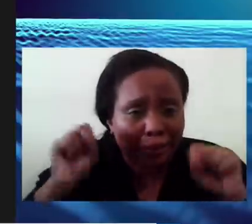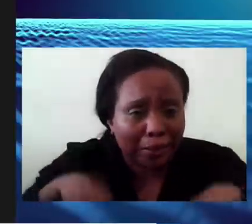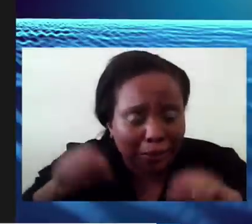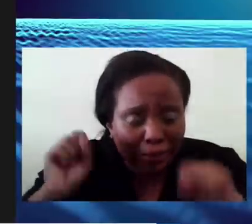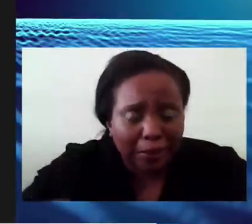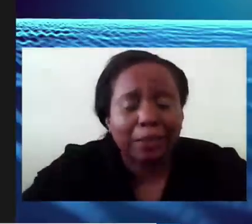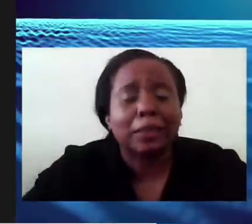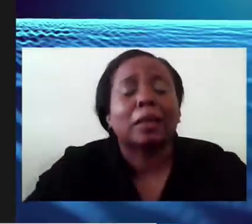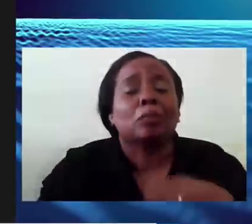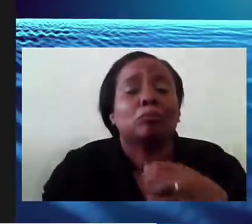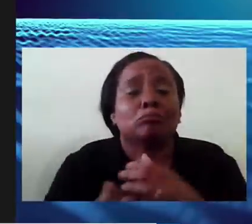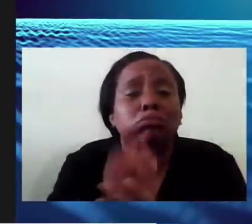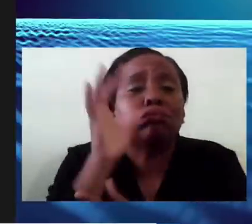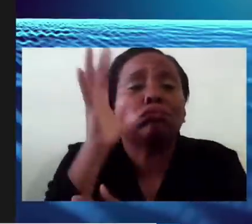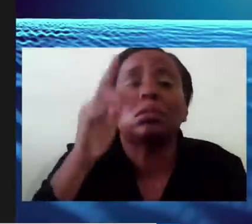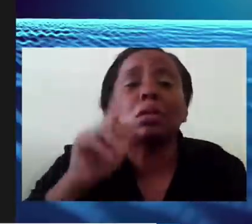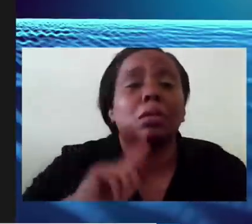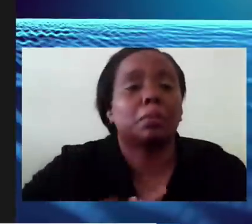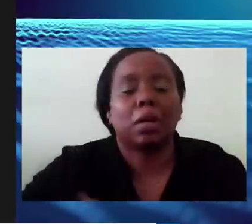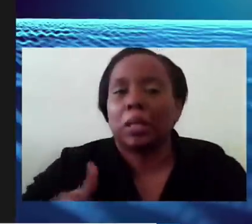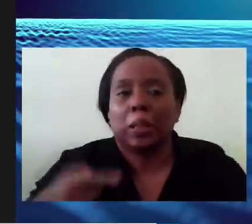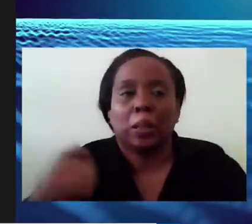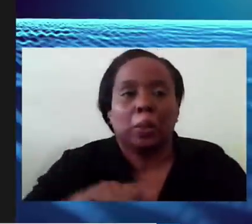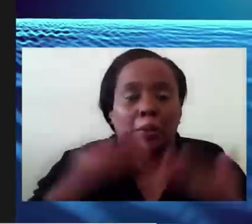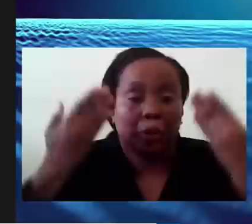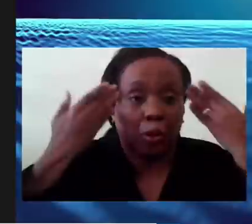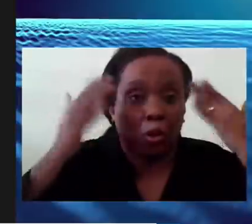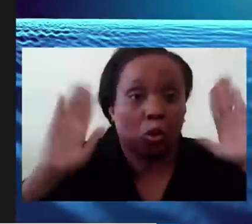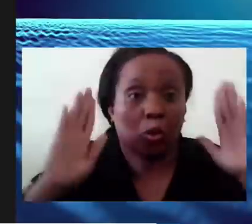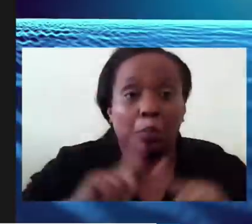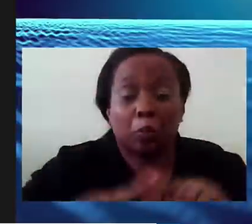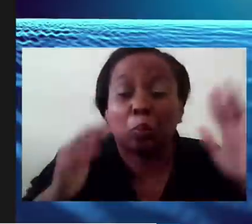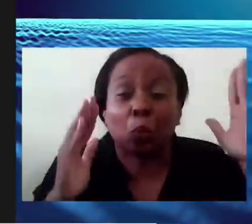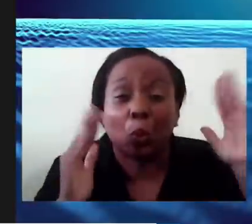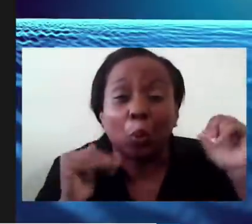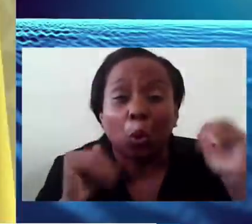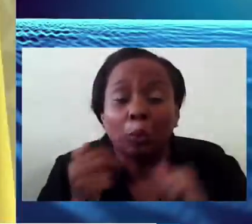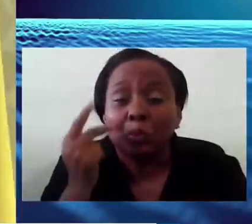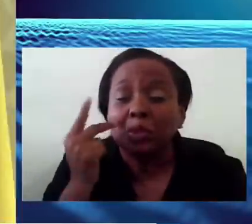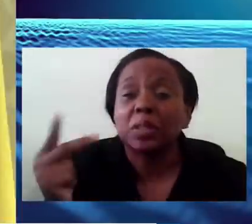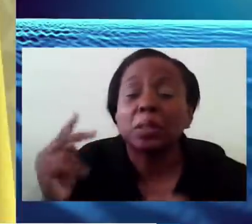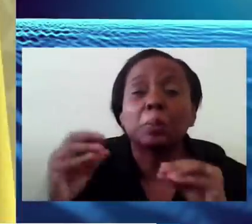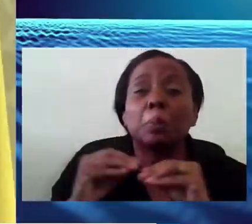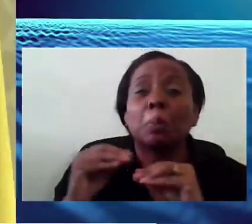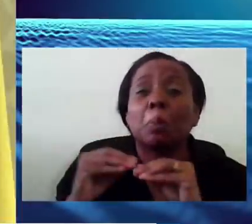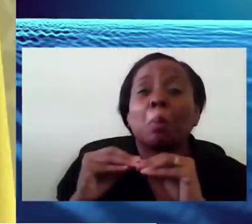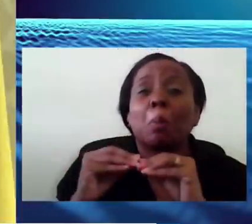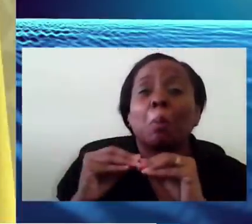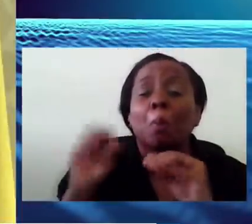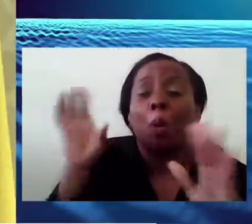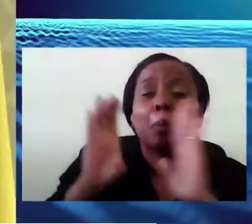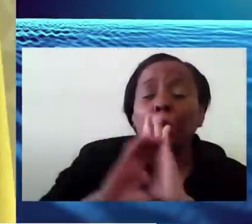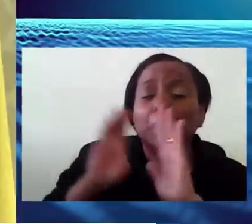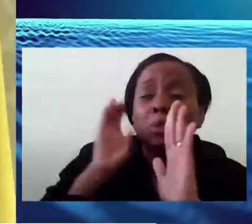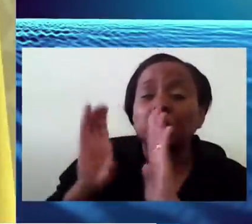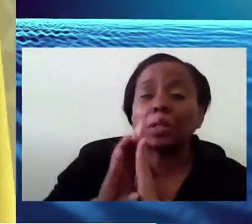but this has not been confirmed. So we hope to see satellite images, to help us